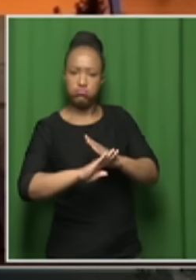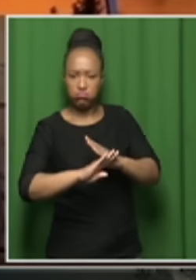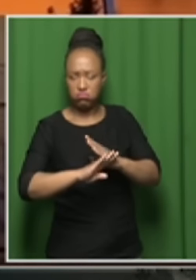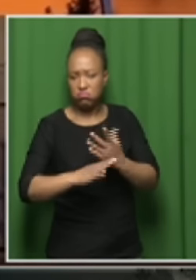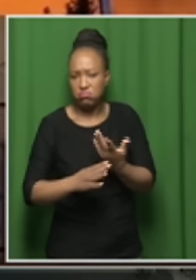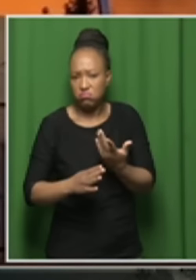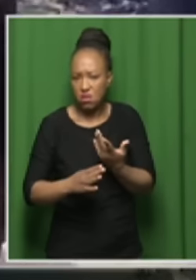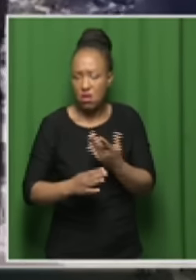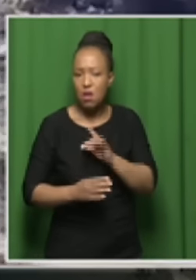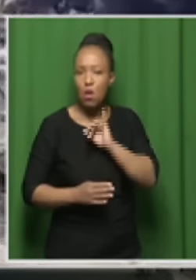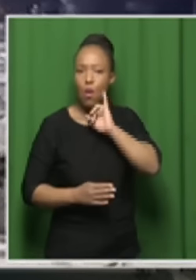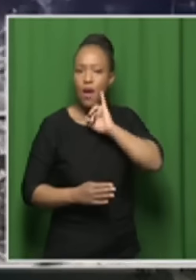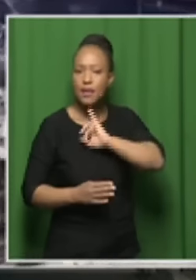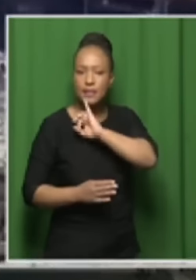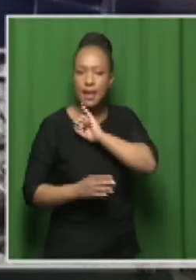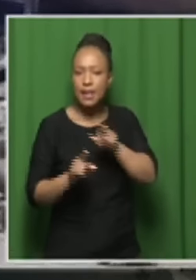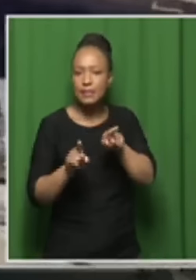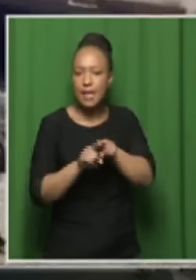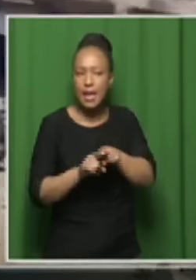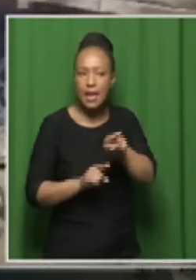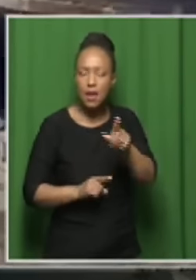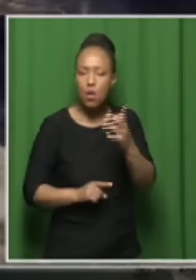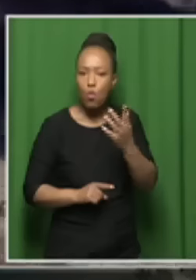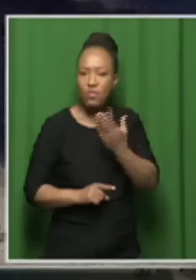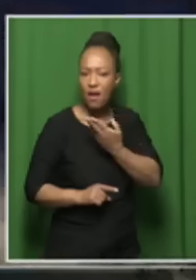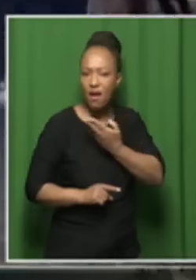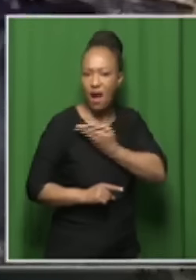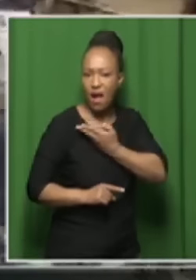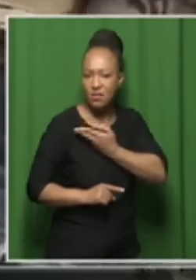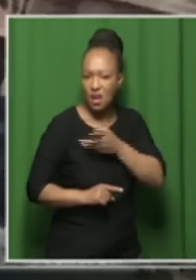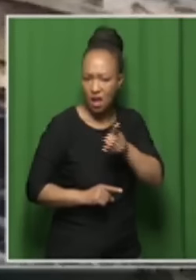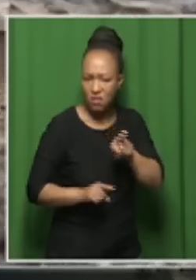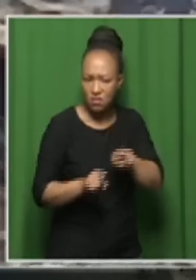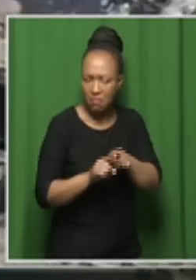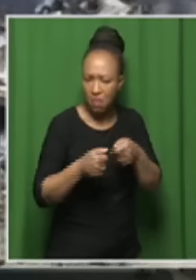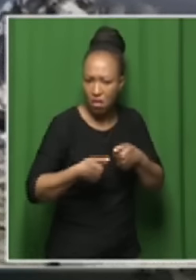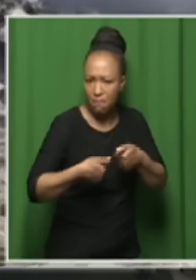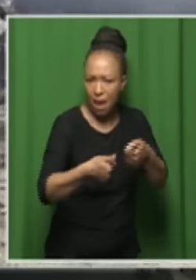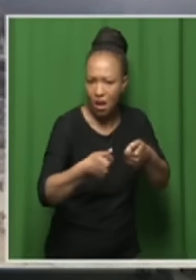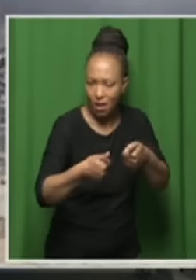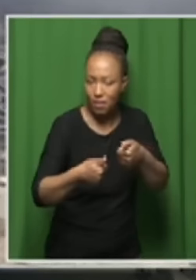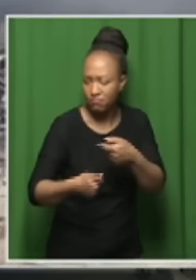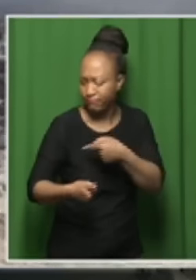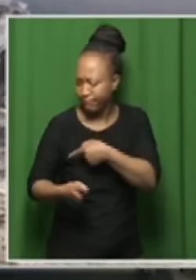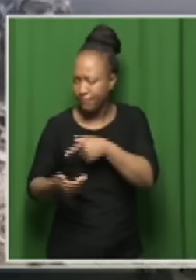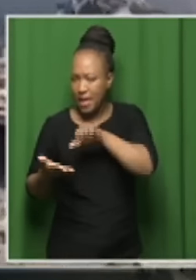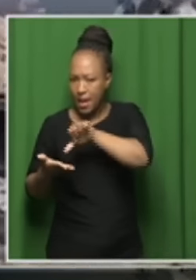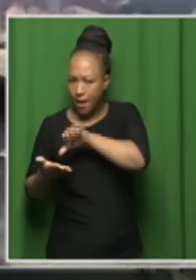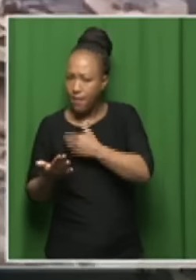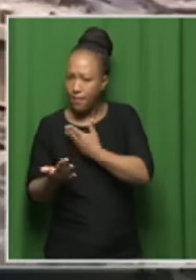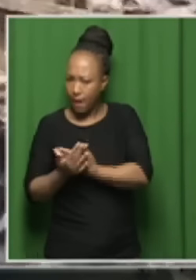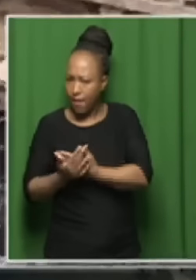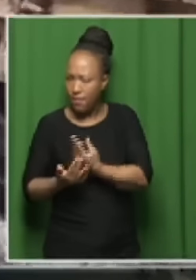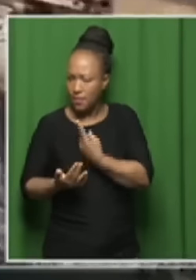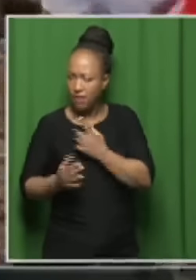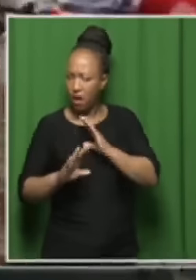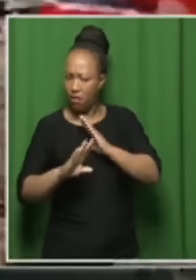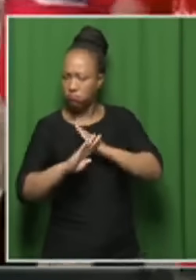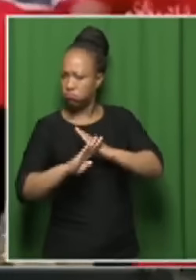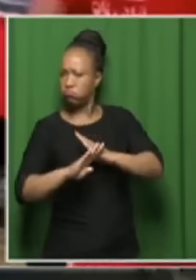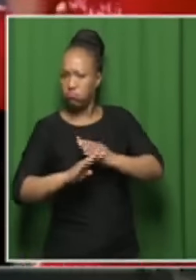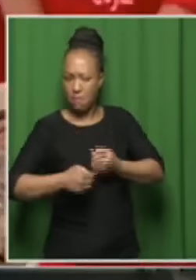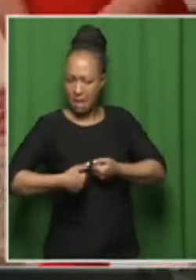to its continued military operation against Hamas in Gaza. Iran will now assert its right to self-defense. It did so in October